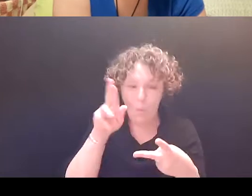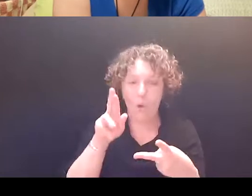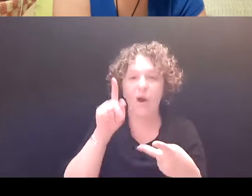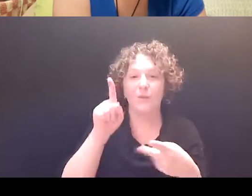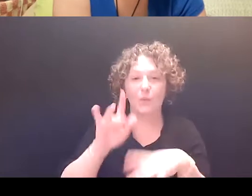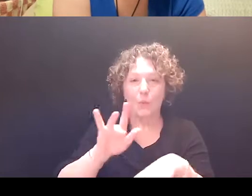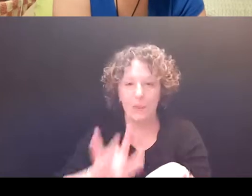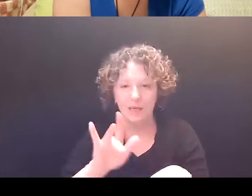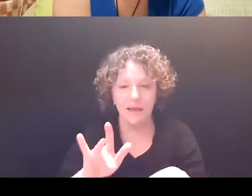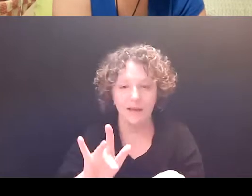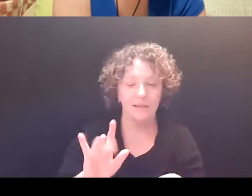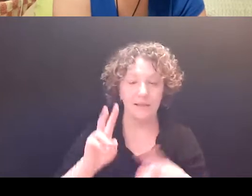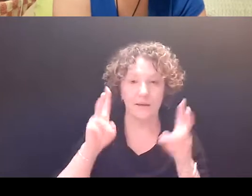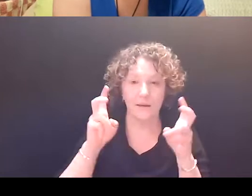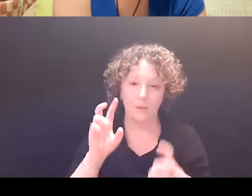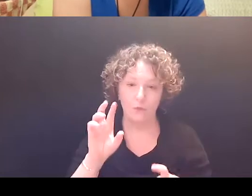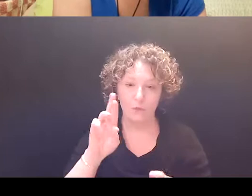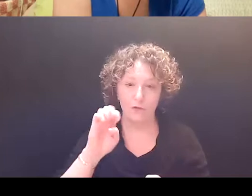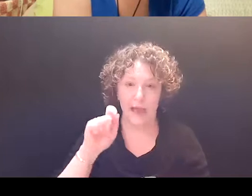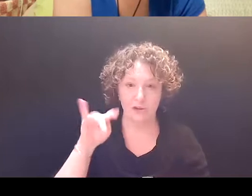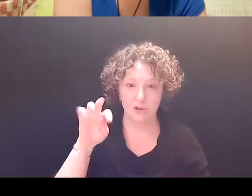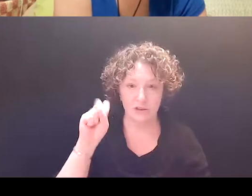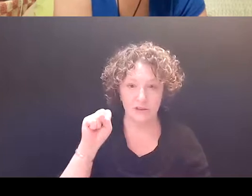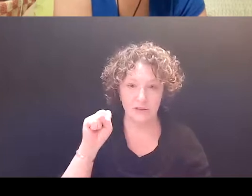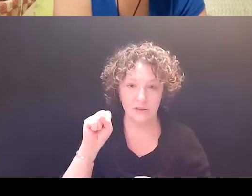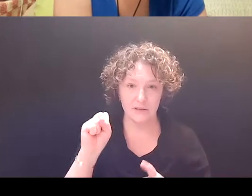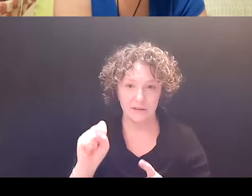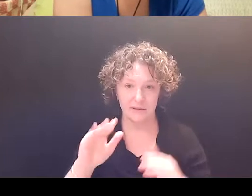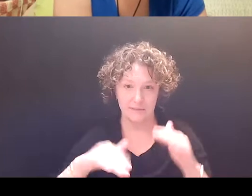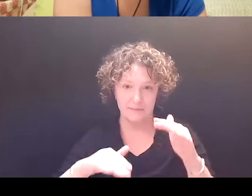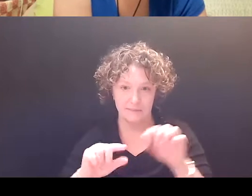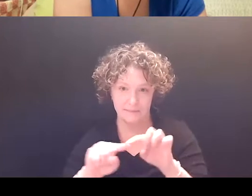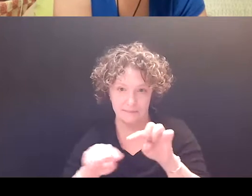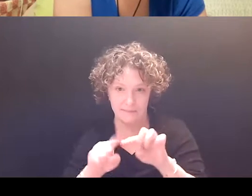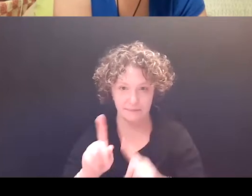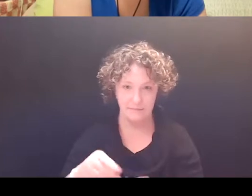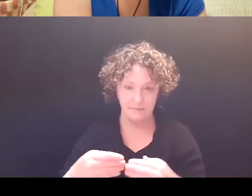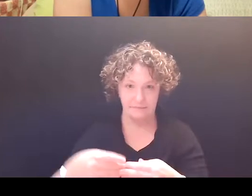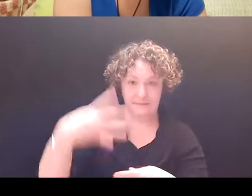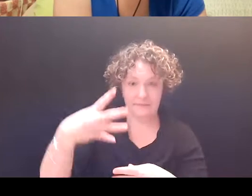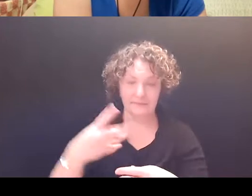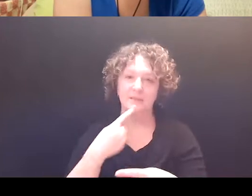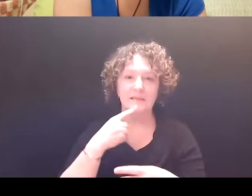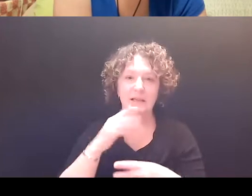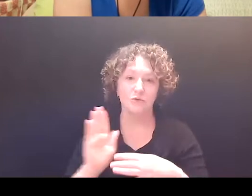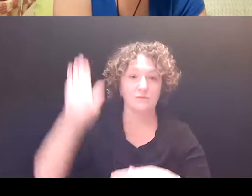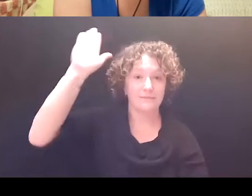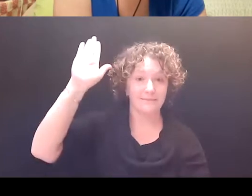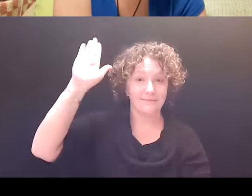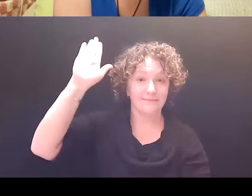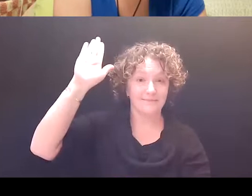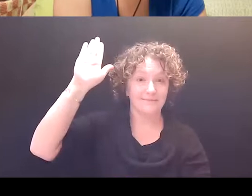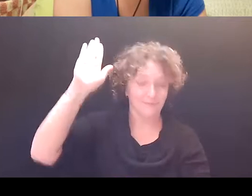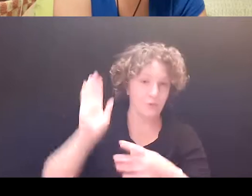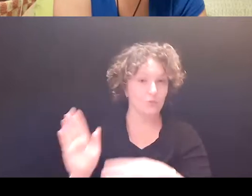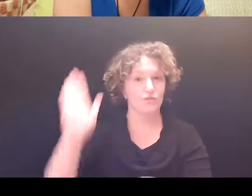Okay, and or you can click on the reactions at the bottom if you see, and